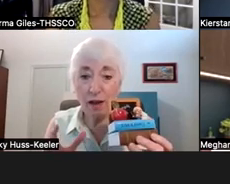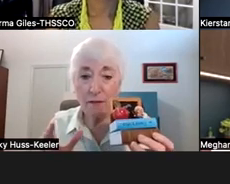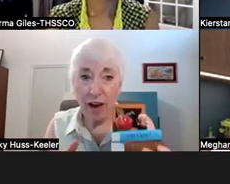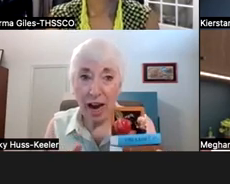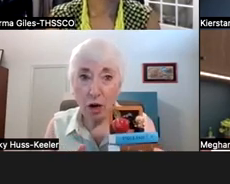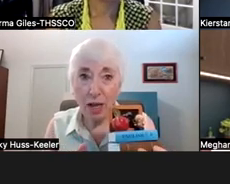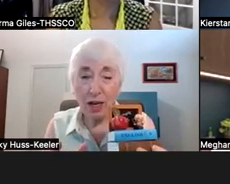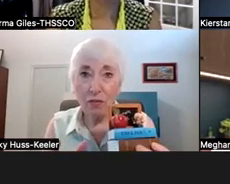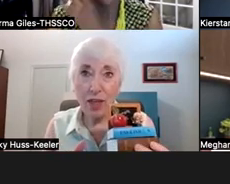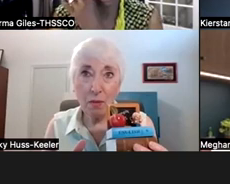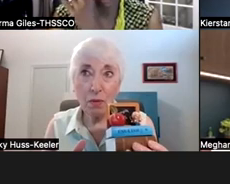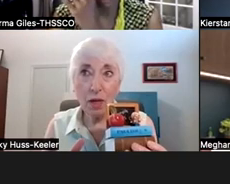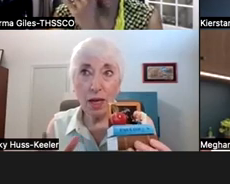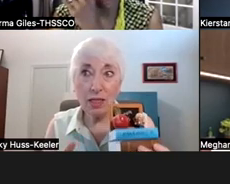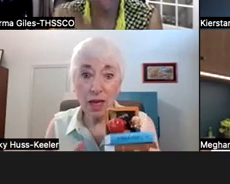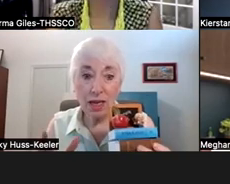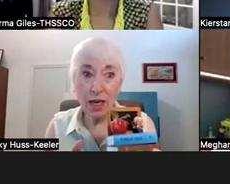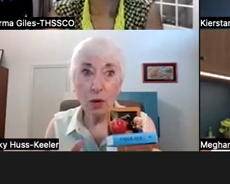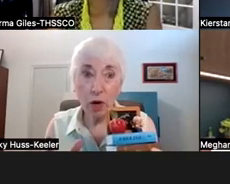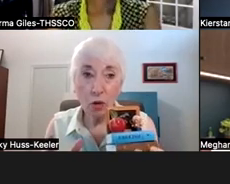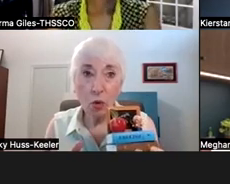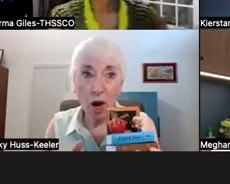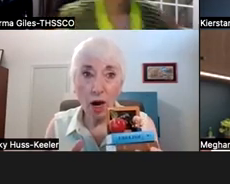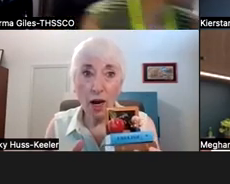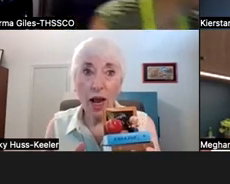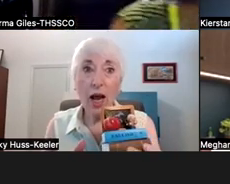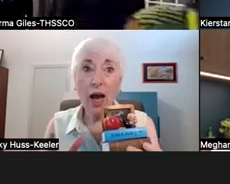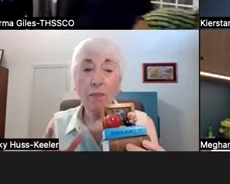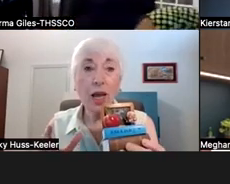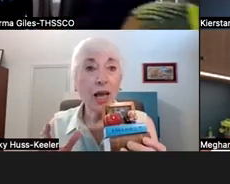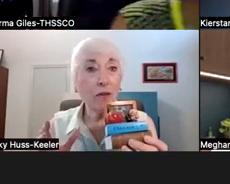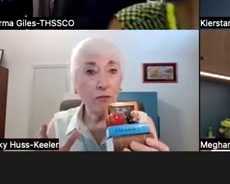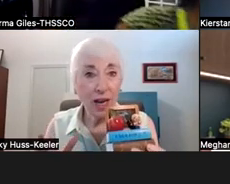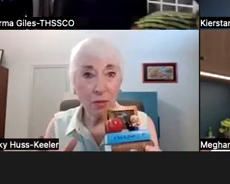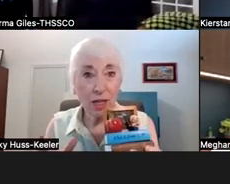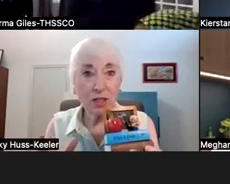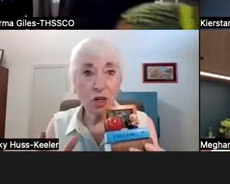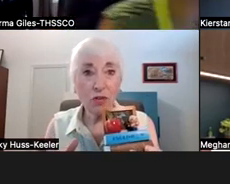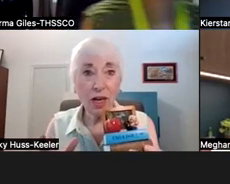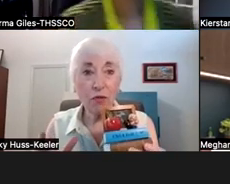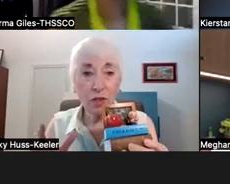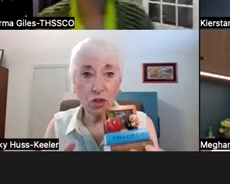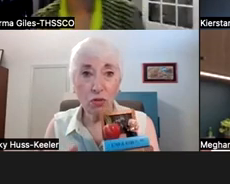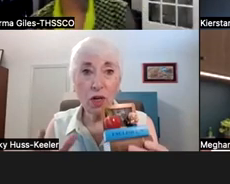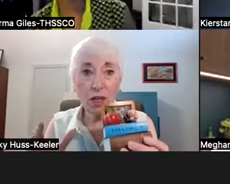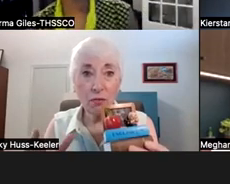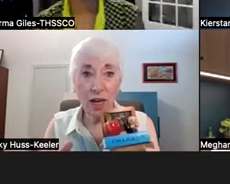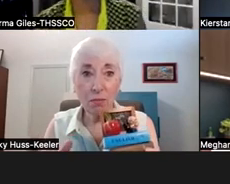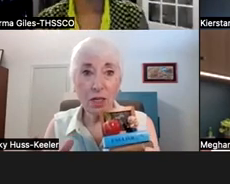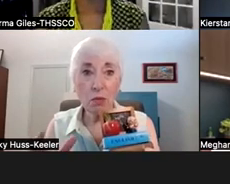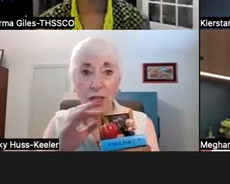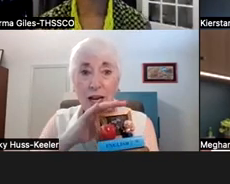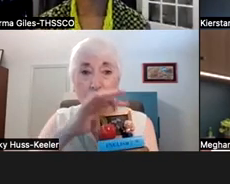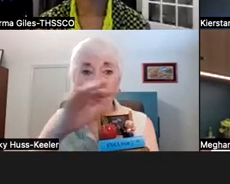of environment that is where you are. And the families, you're there for the children and